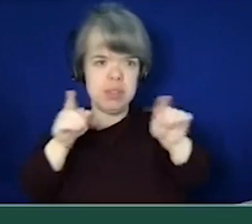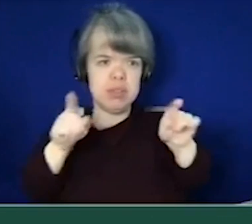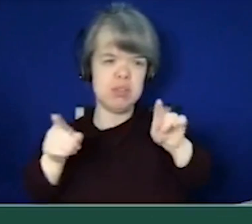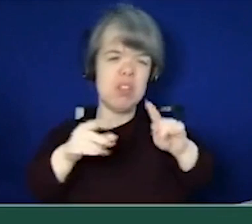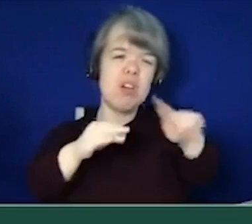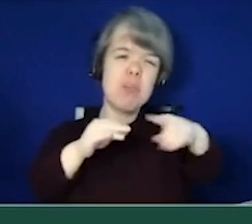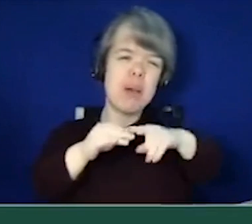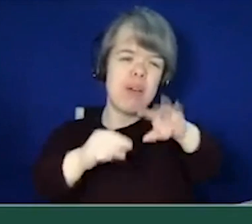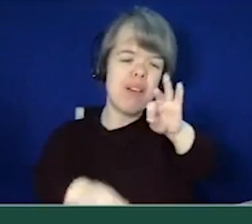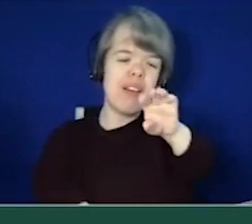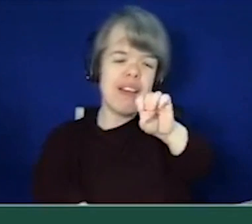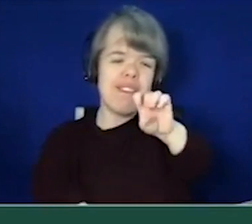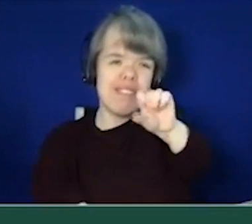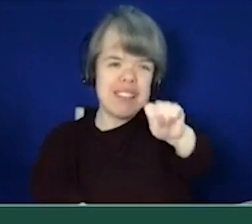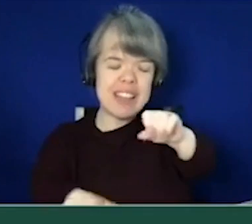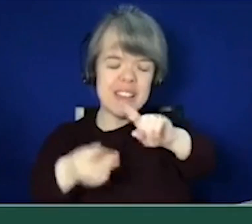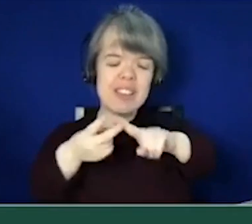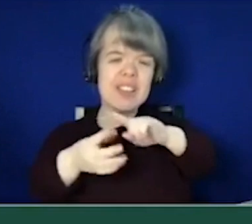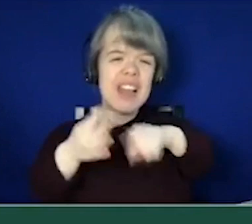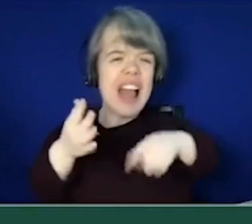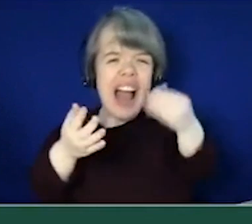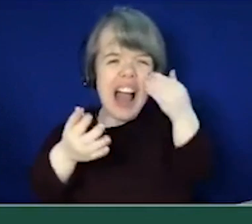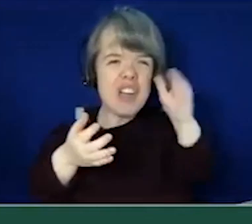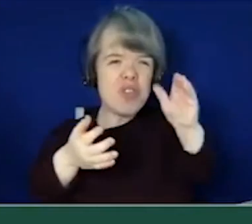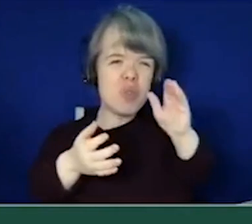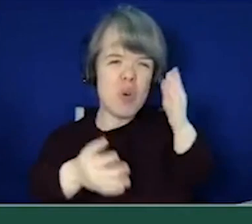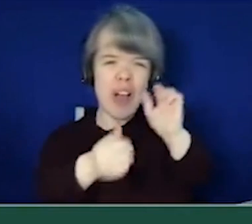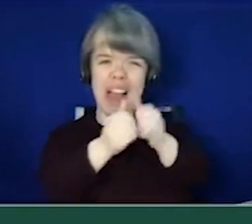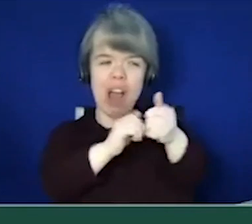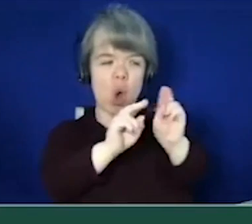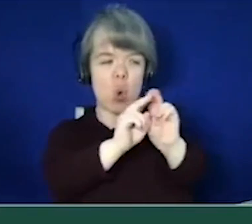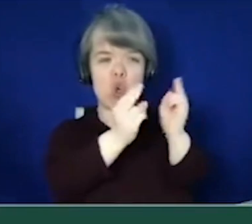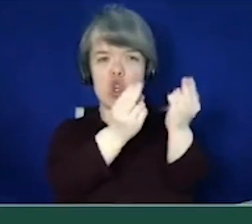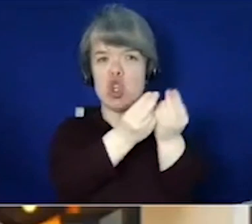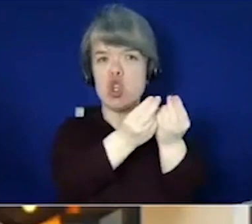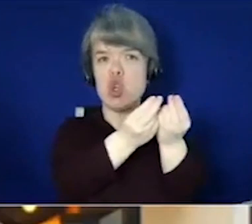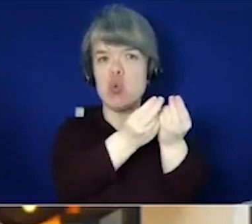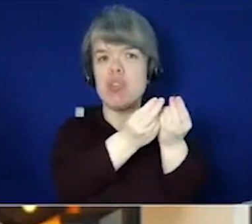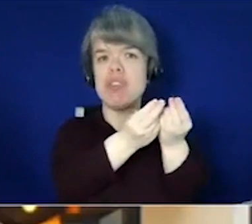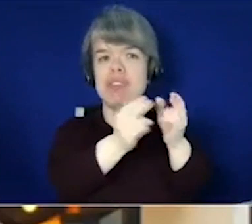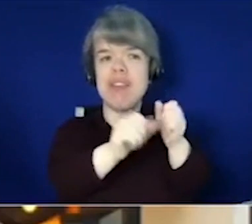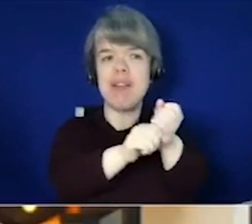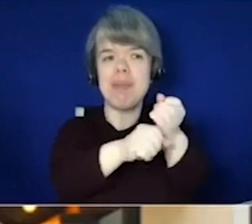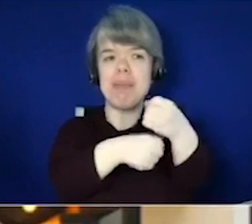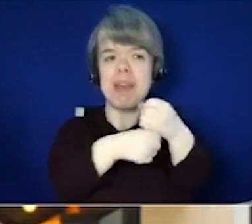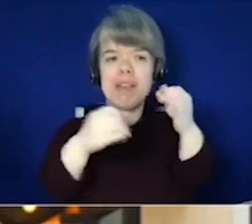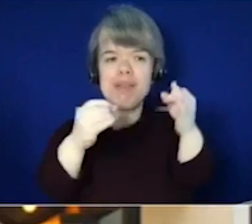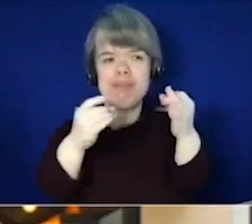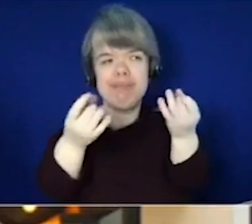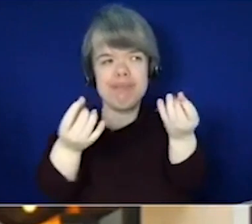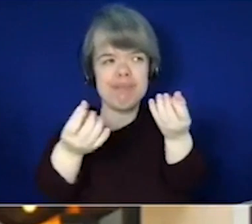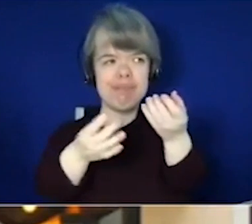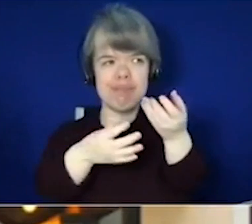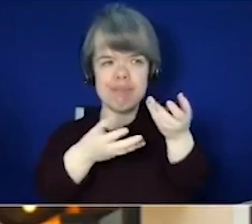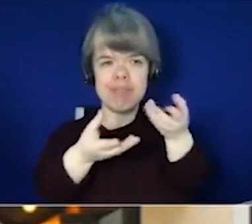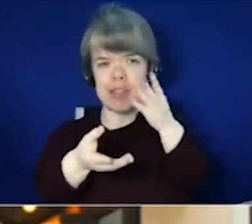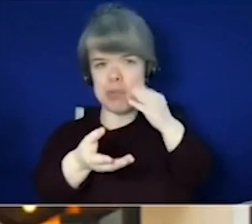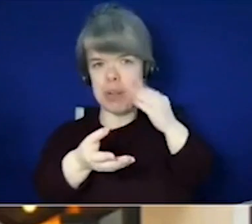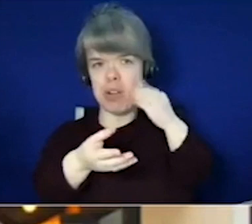hear how some partners are talking about the company that I love. It's heartbreaking to hear those that don't know who we